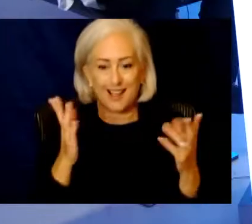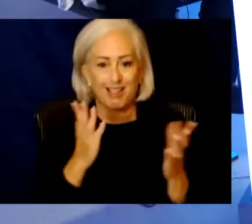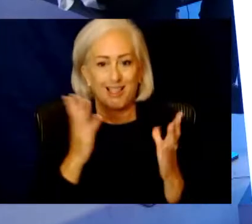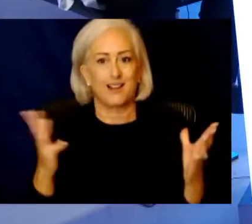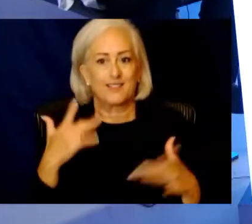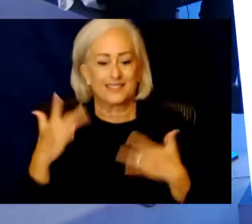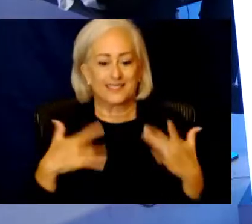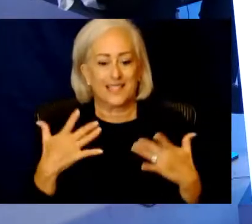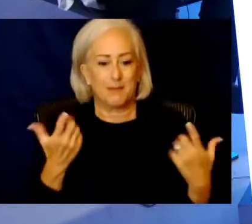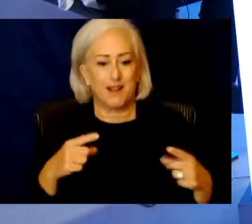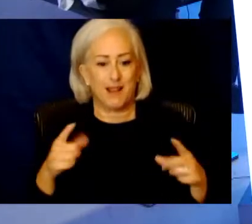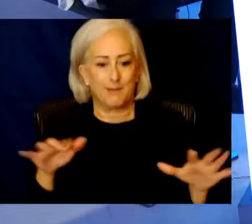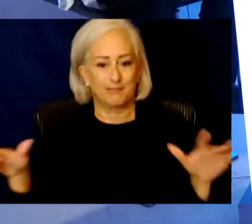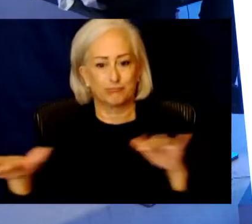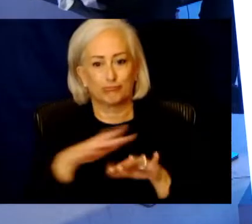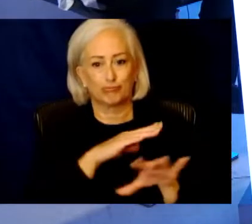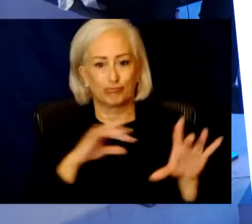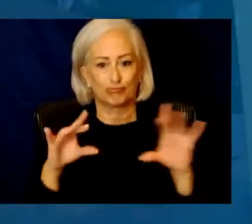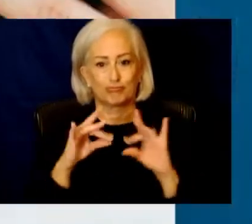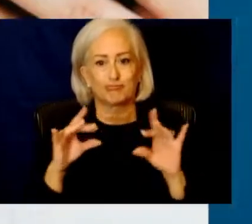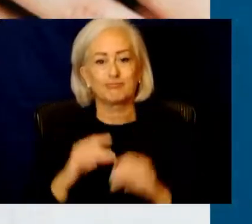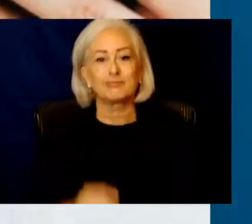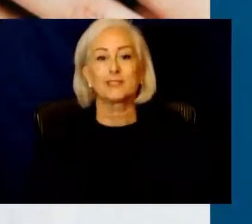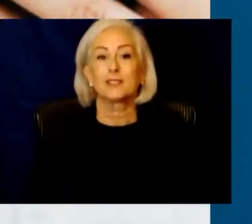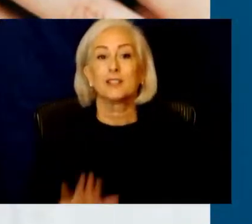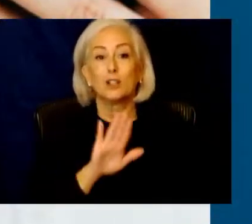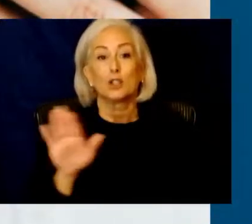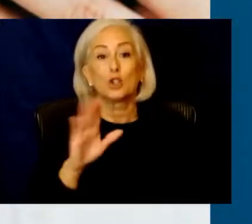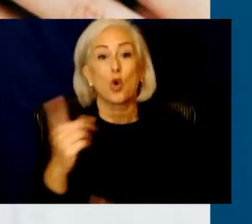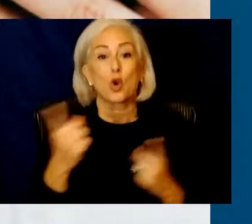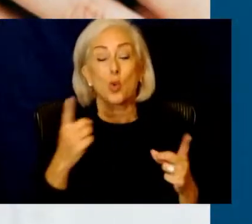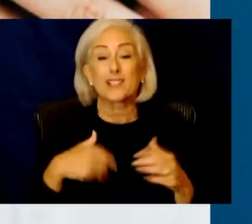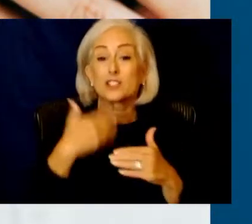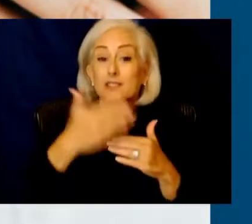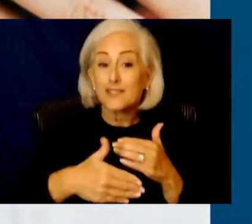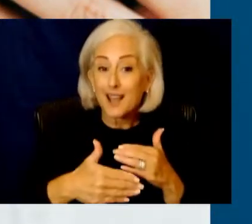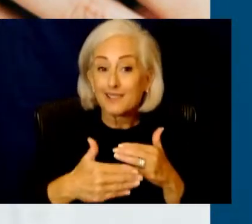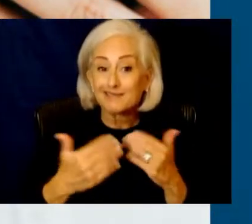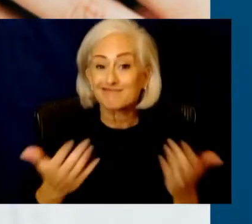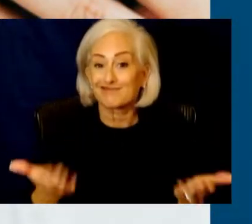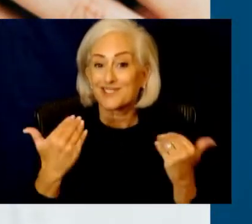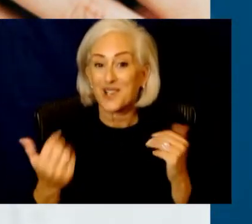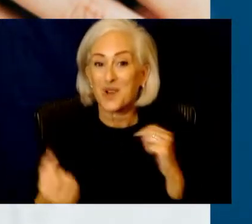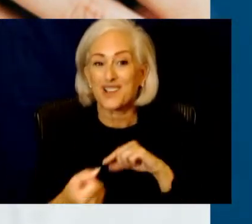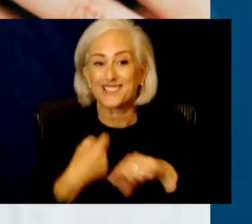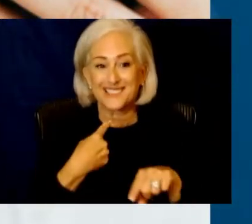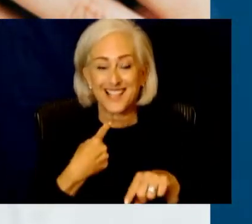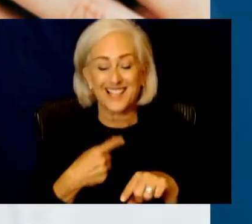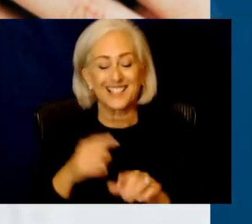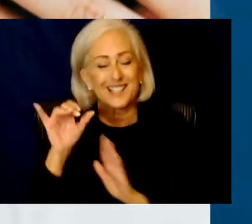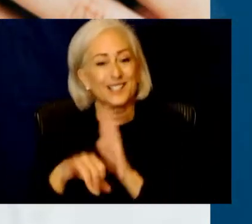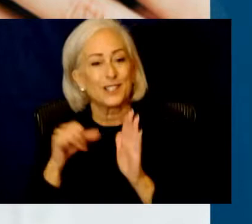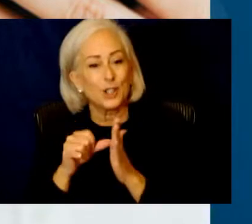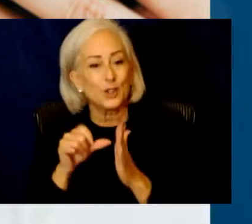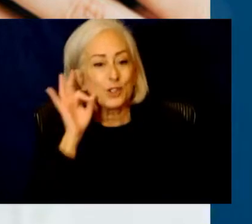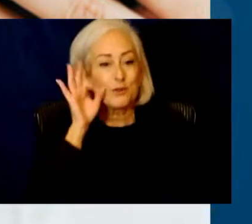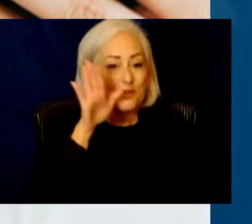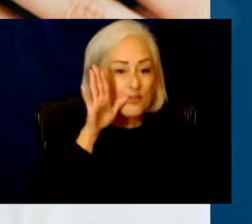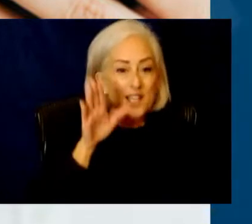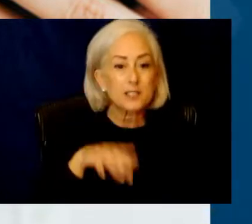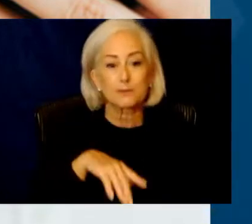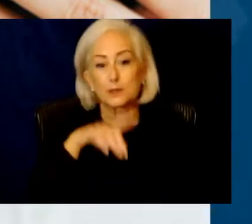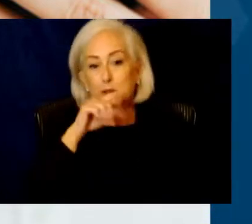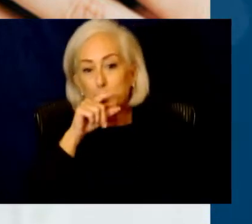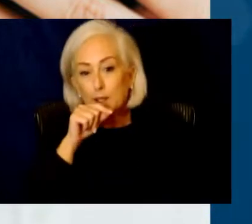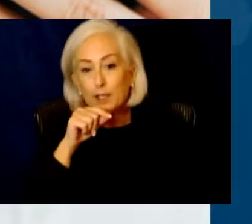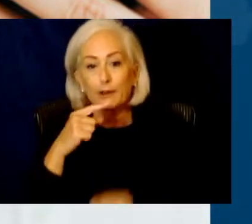is amazing. Okay, your questions are next. Send them to us via YouTube, Facebook, and the Medical News Network and Twitter. The links are